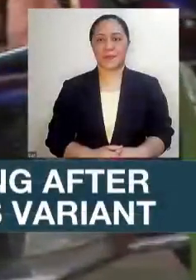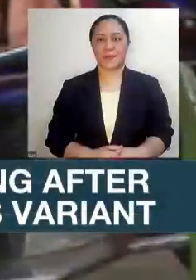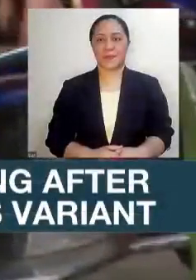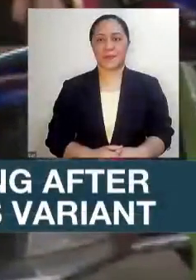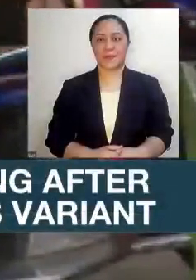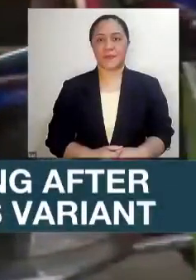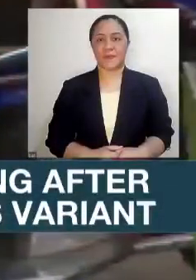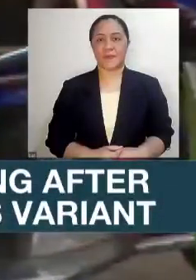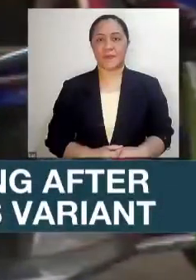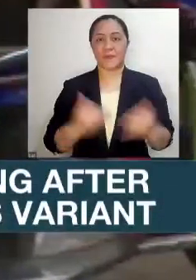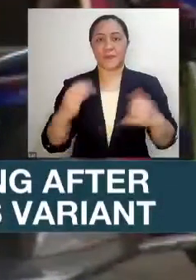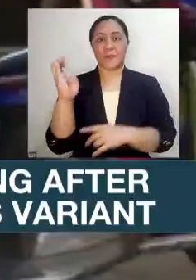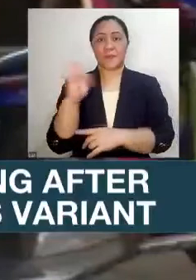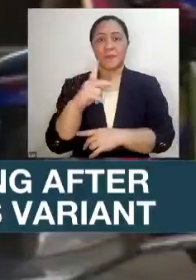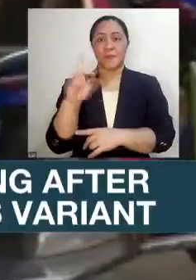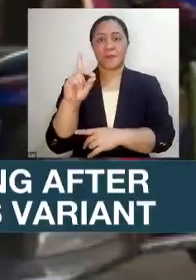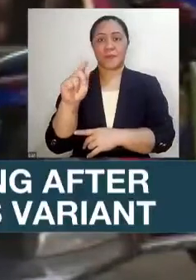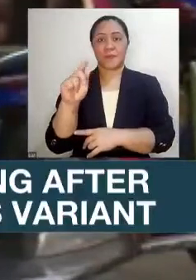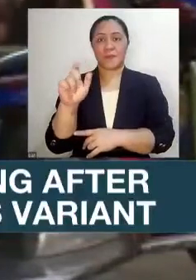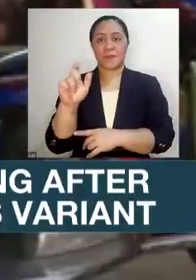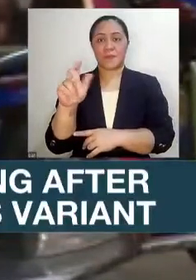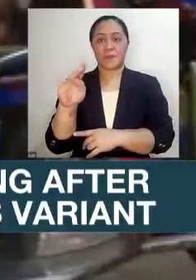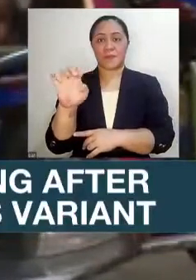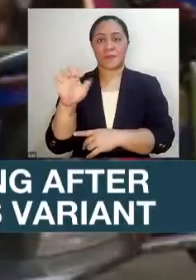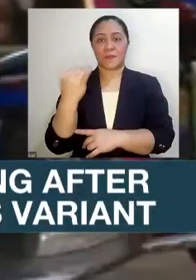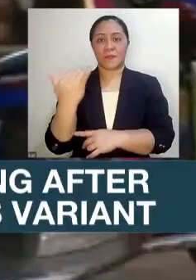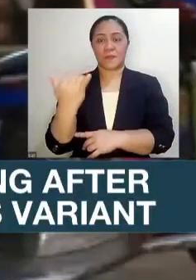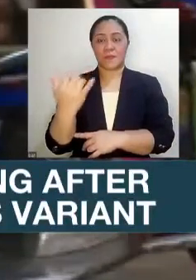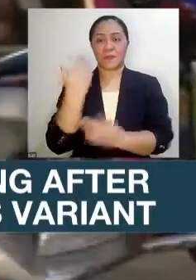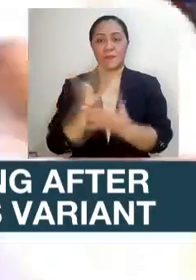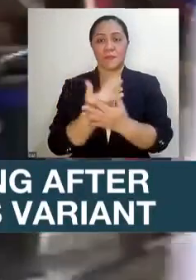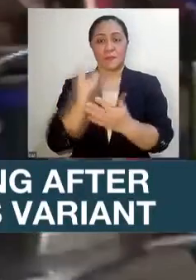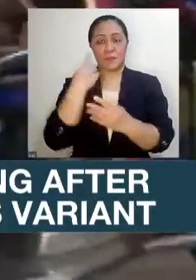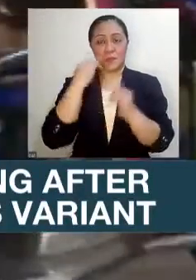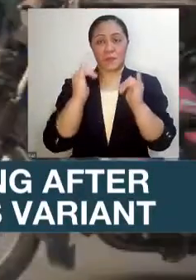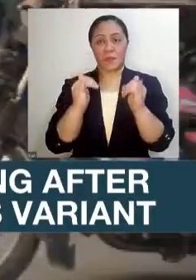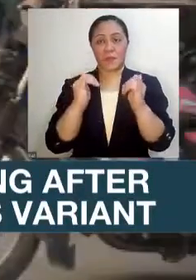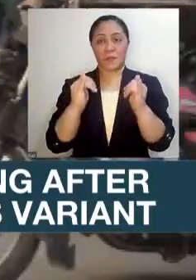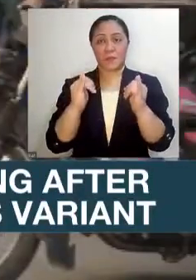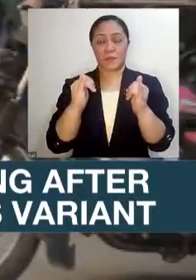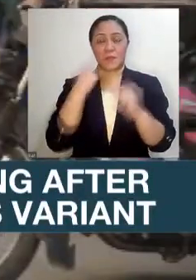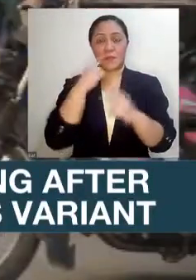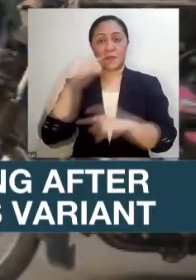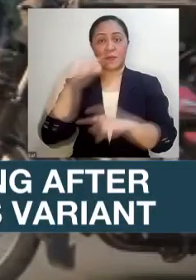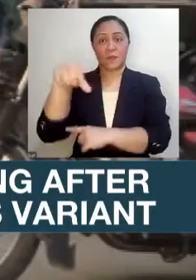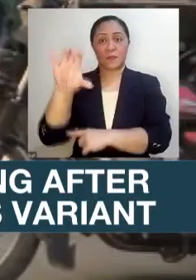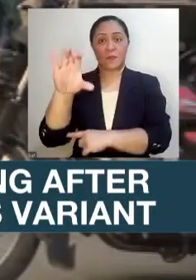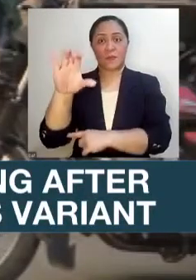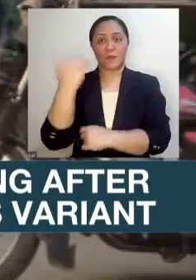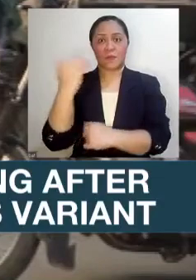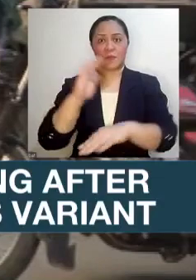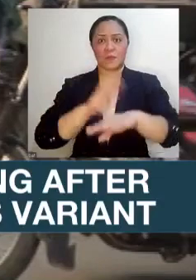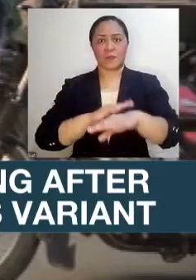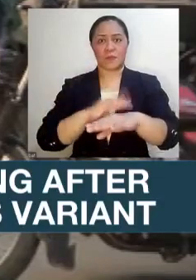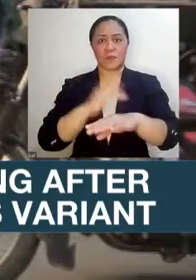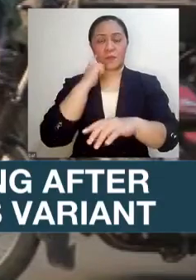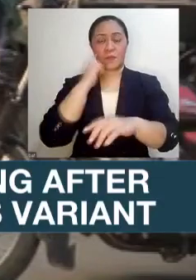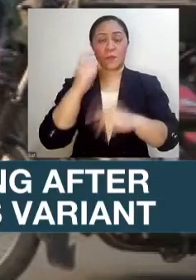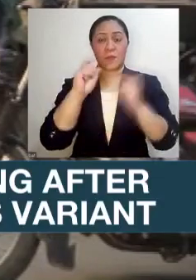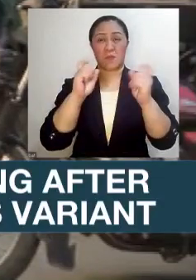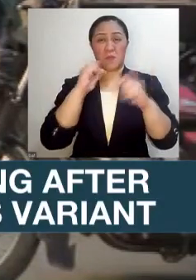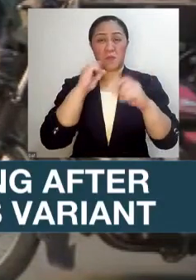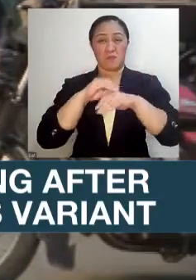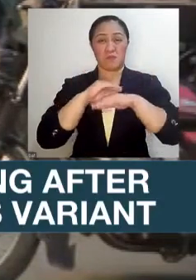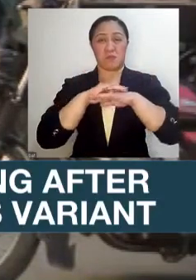And we're back. You're still with Dateline Philippines. Here's another look at our headlines today. Quezon City on alert for the possible spread of the UK